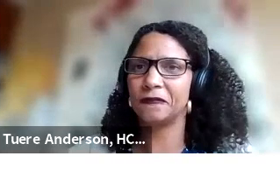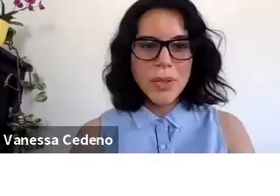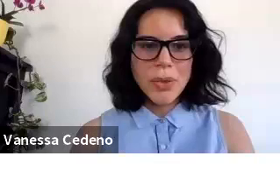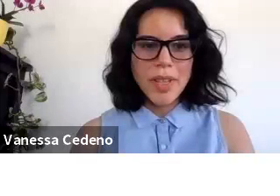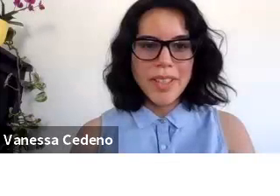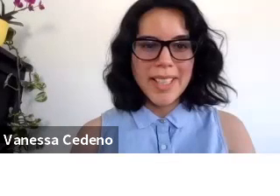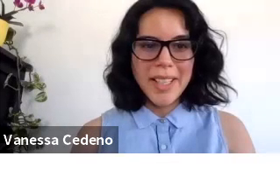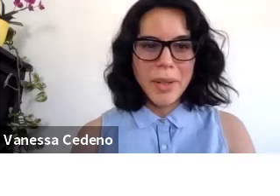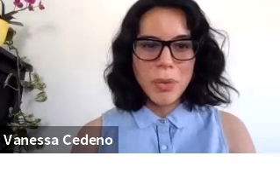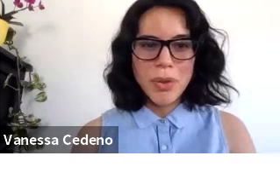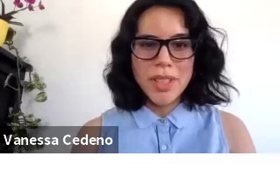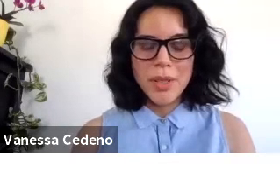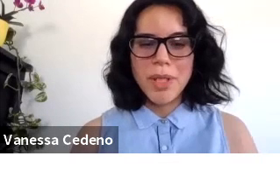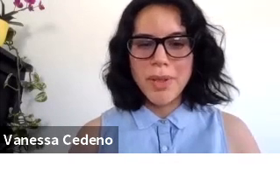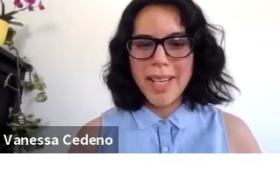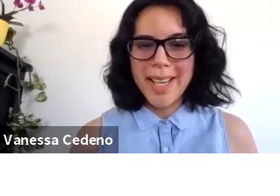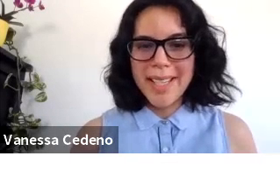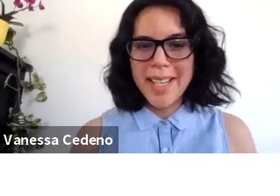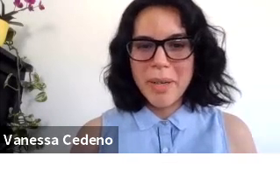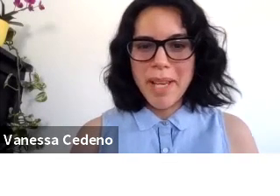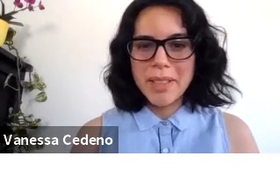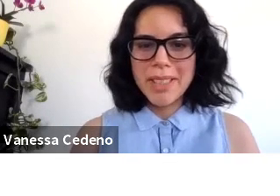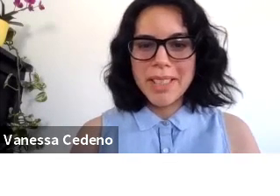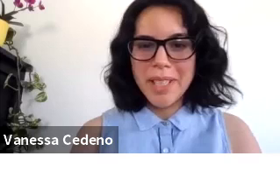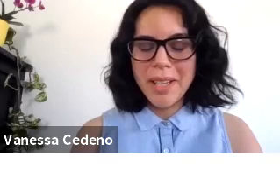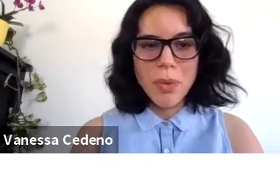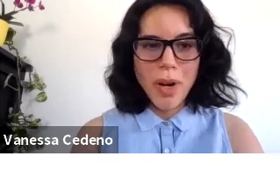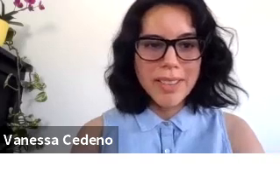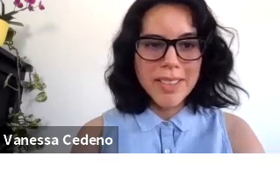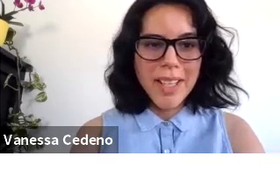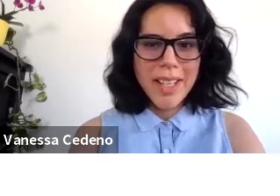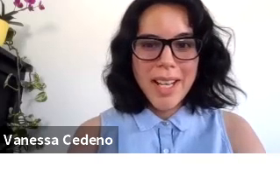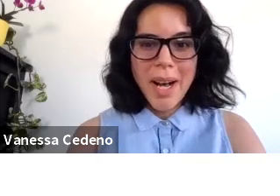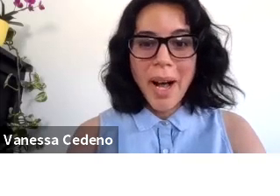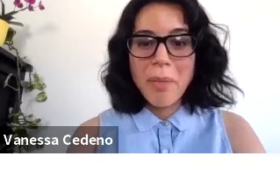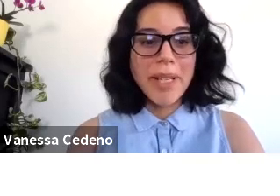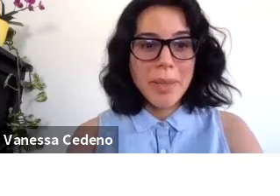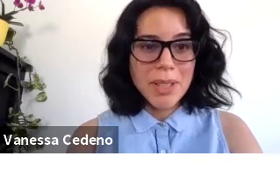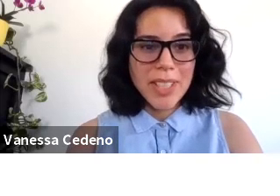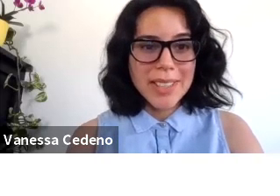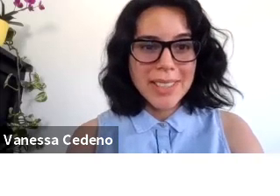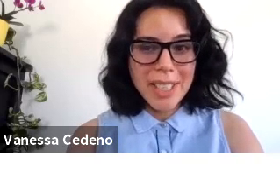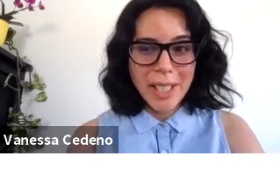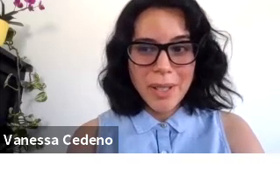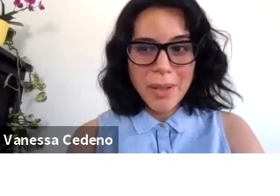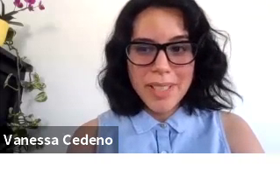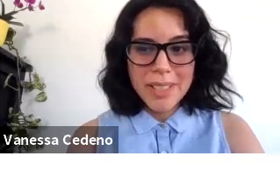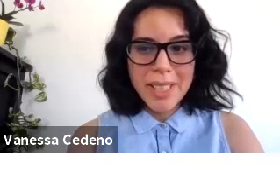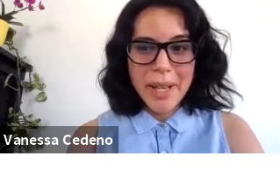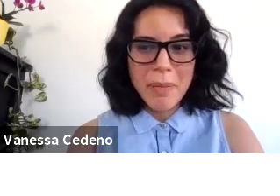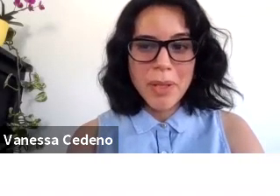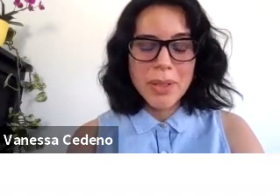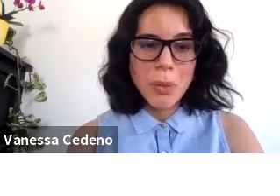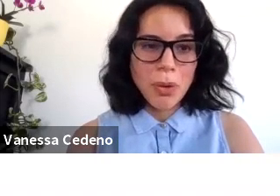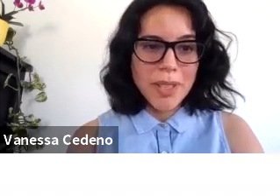Hi, thank you, Tuere. Hope you can hear me okay, and good evening, everyone. My name is Vanessa Cedeno,